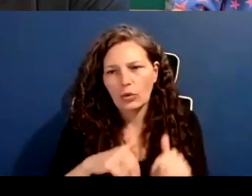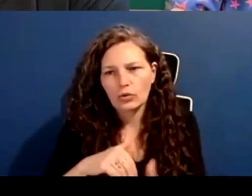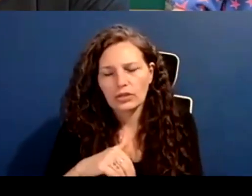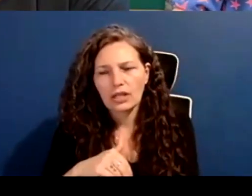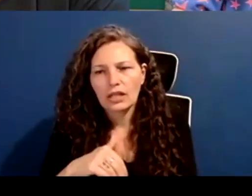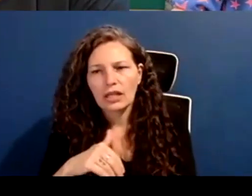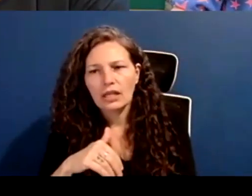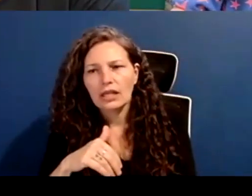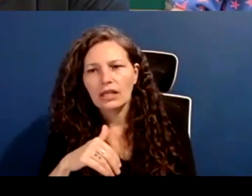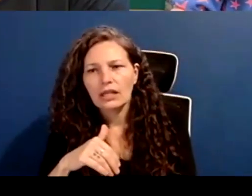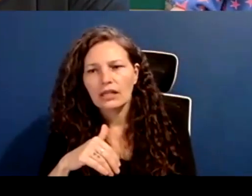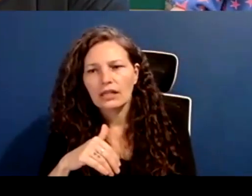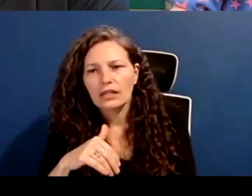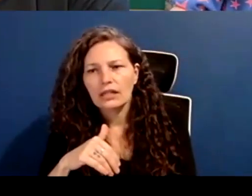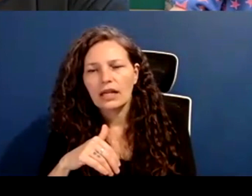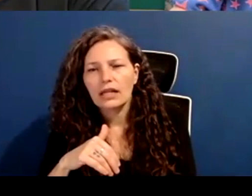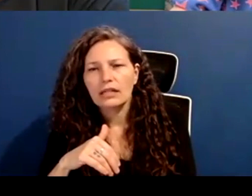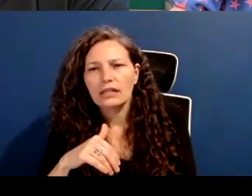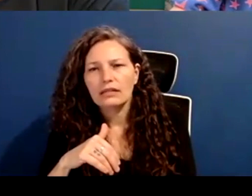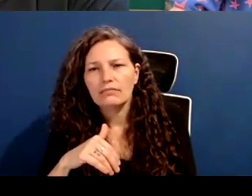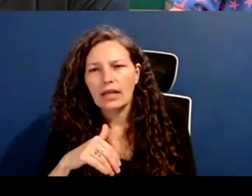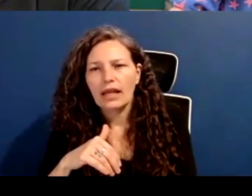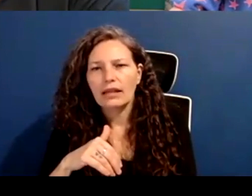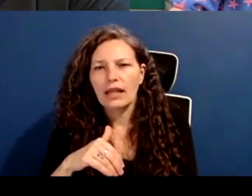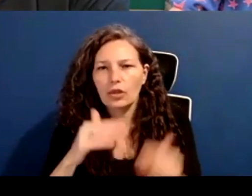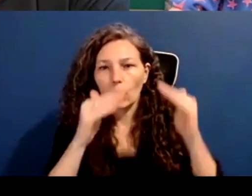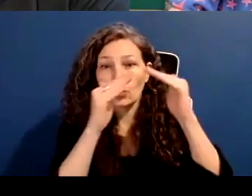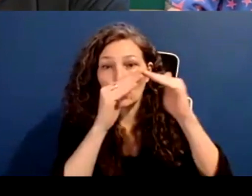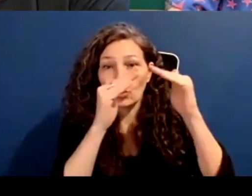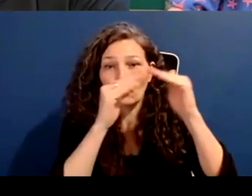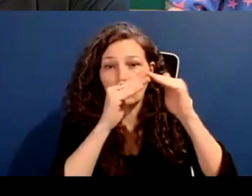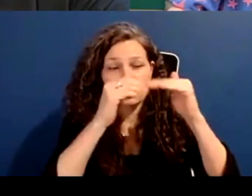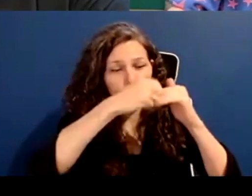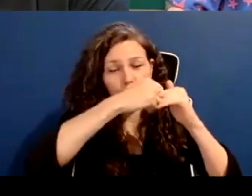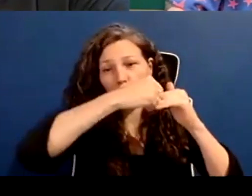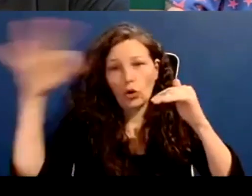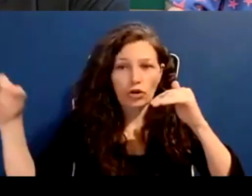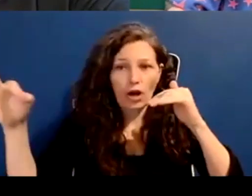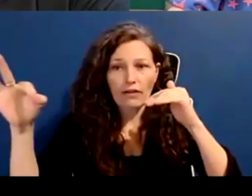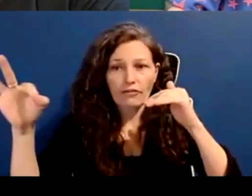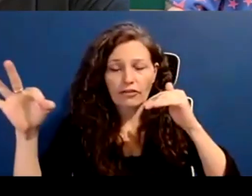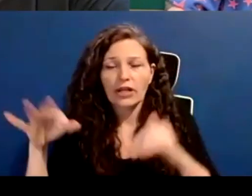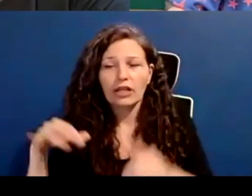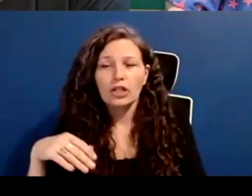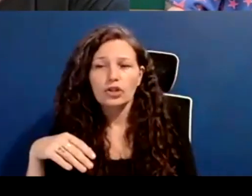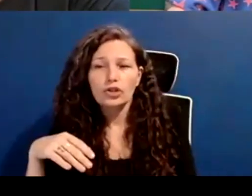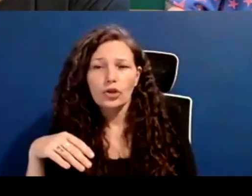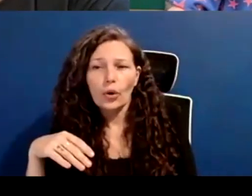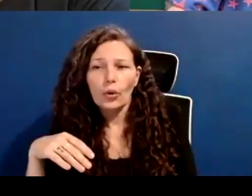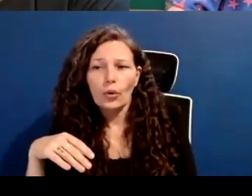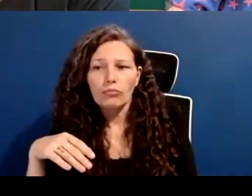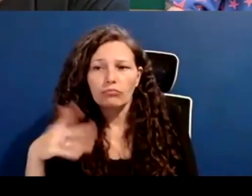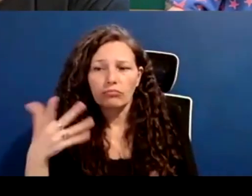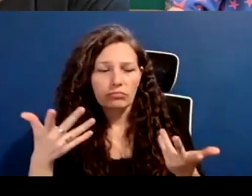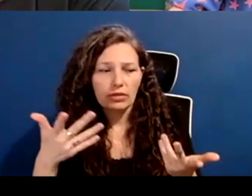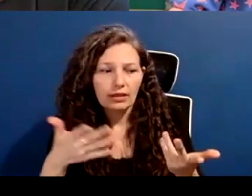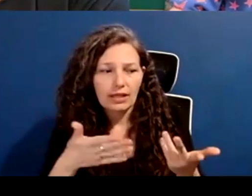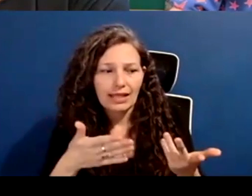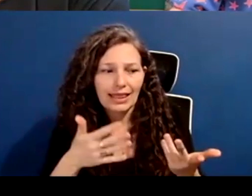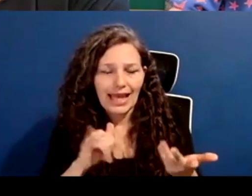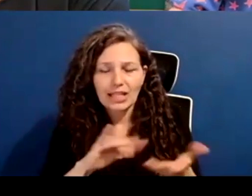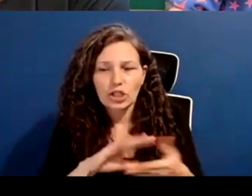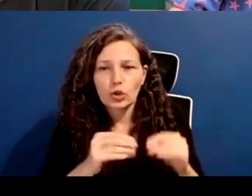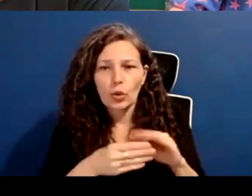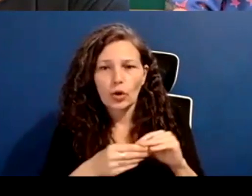that's often interpreted and preached is that the man has no agency. I'm not